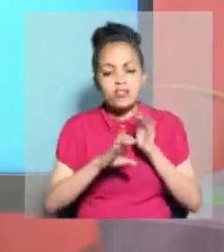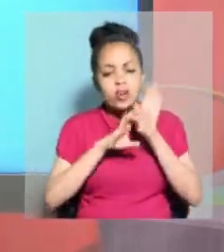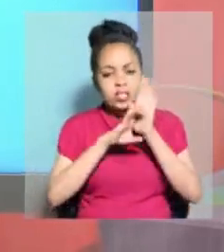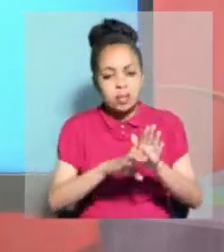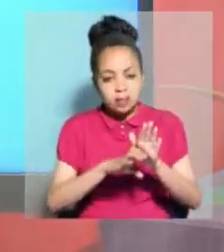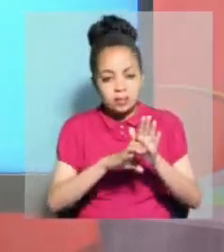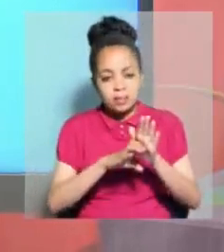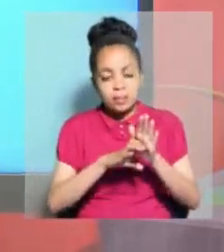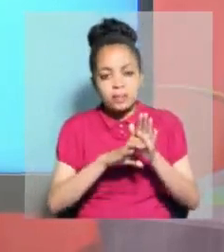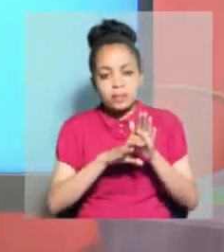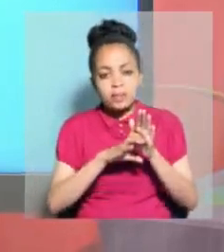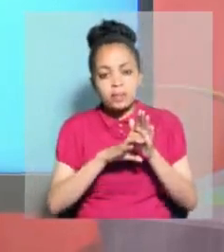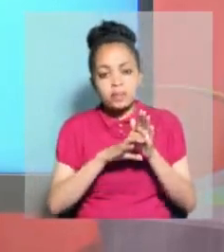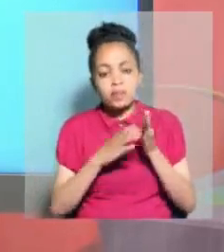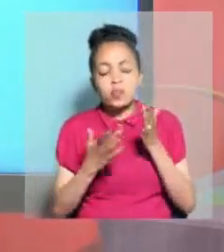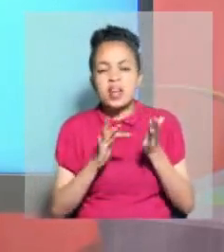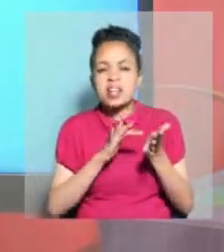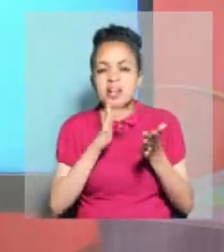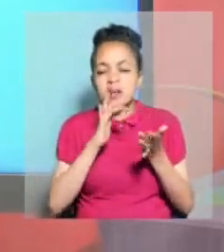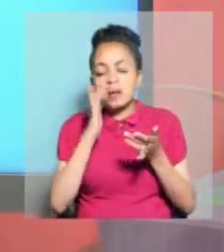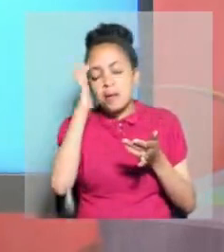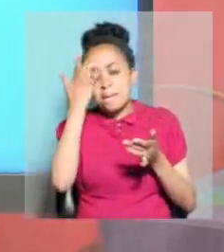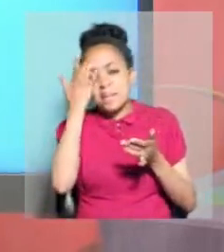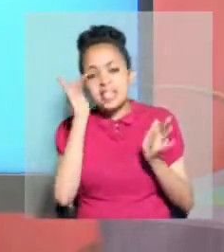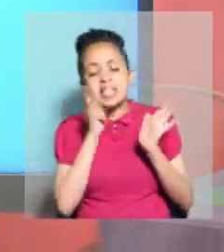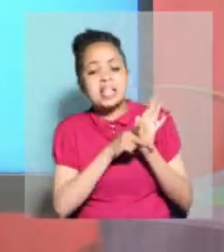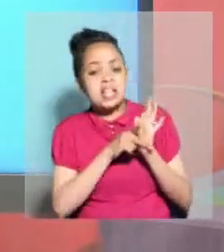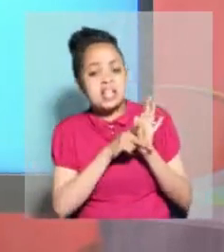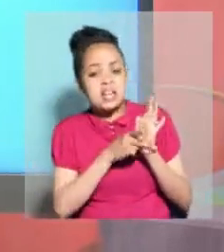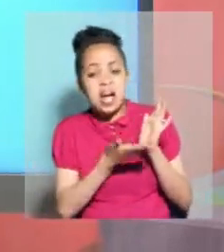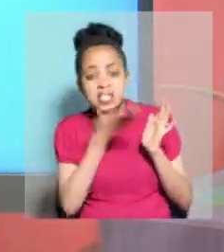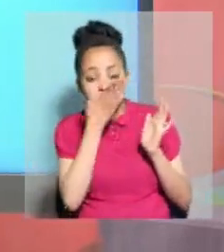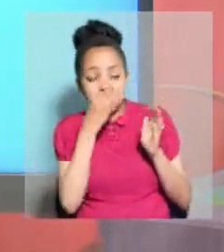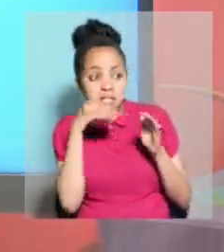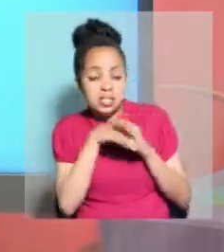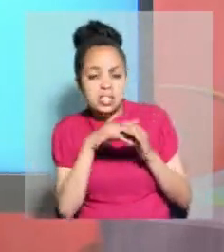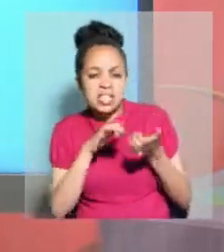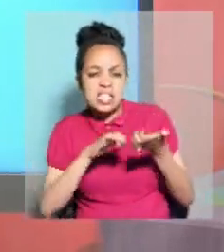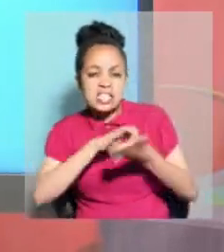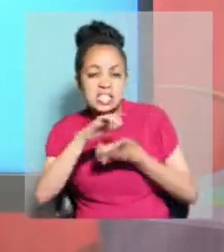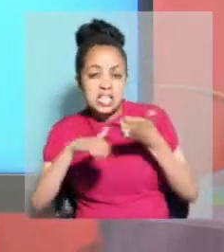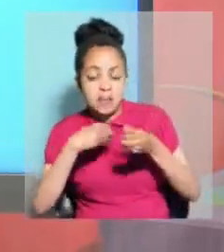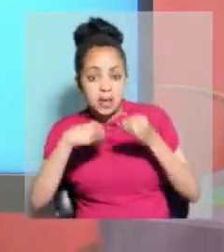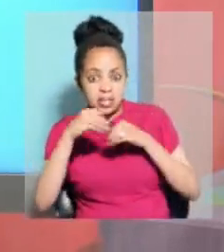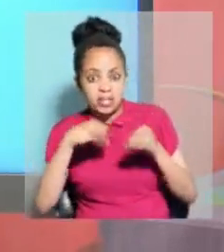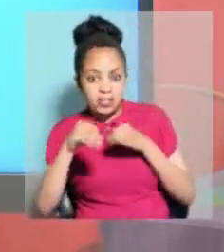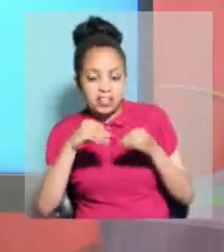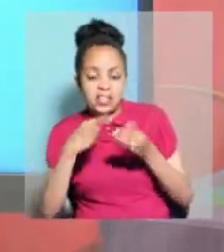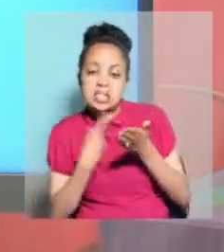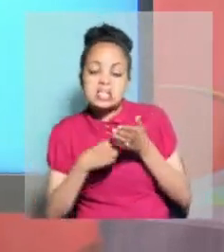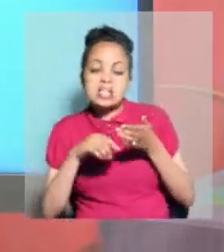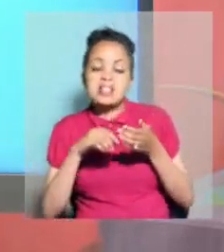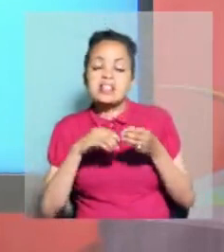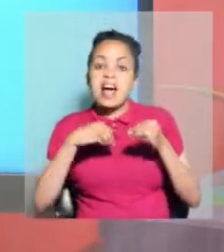example, when painkiller aspirin become bind to that of an enzyme activity at its